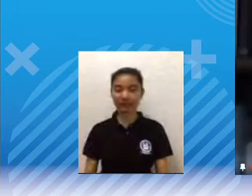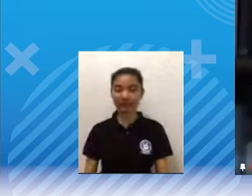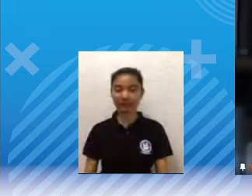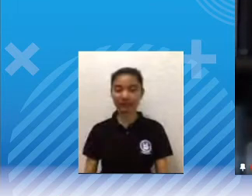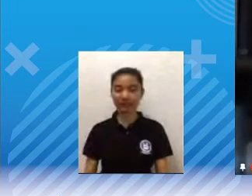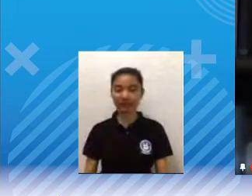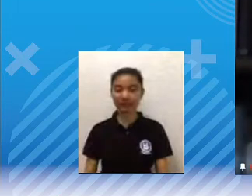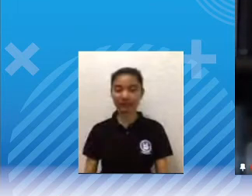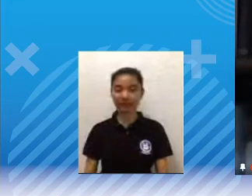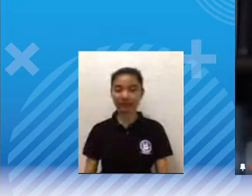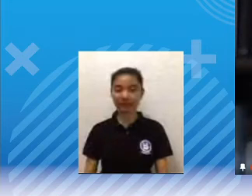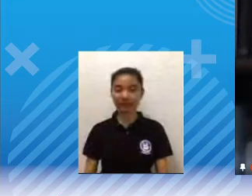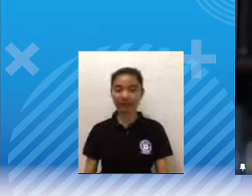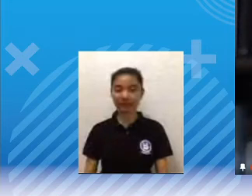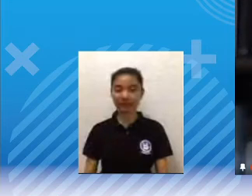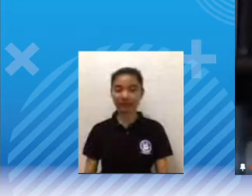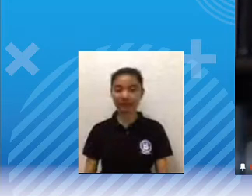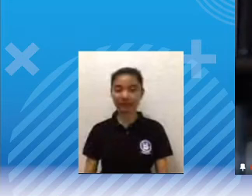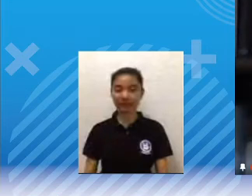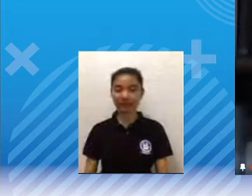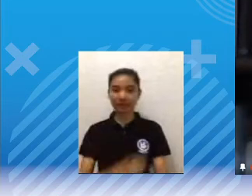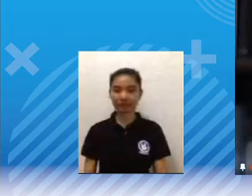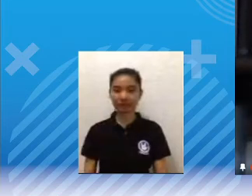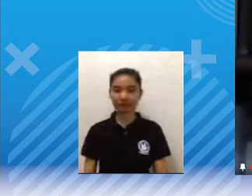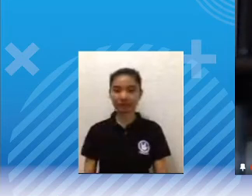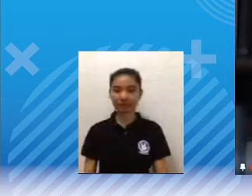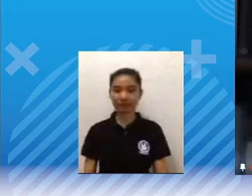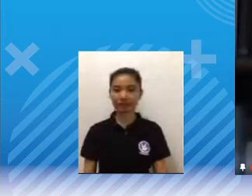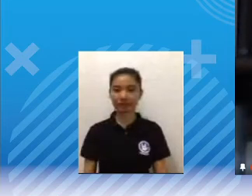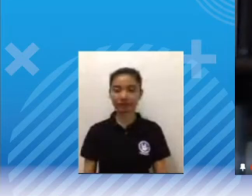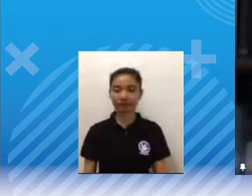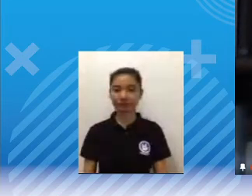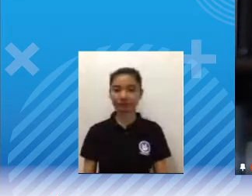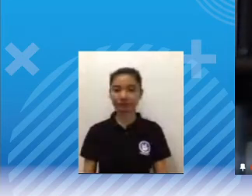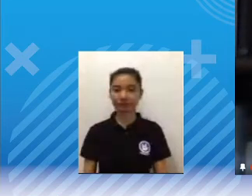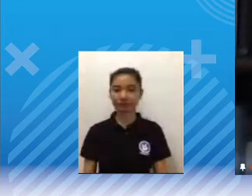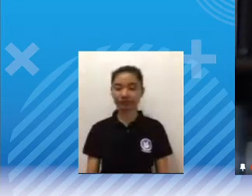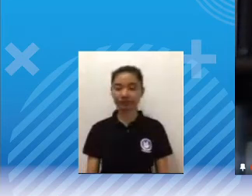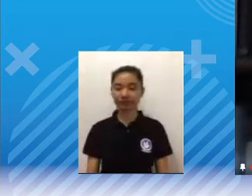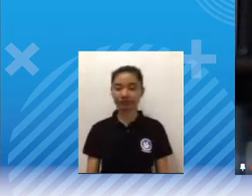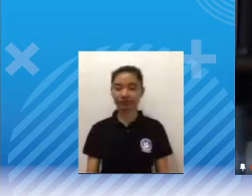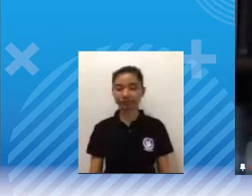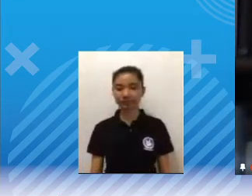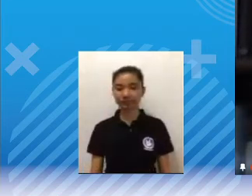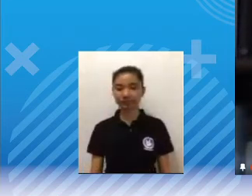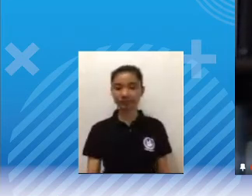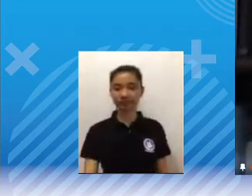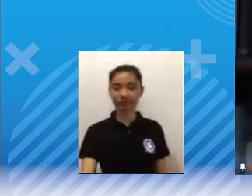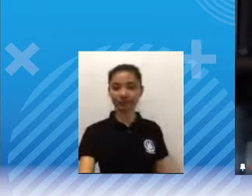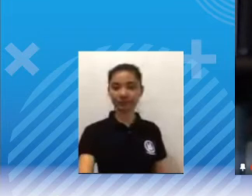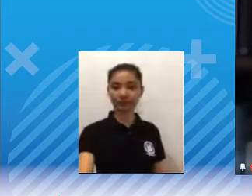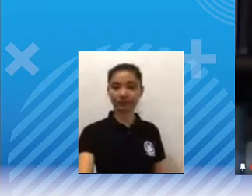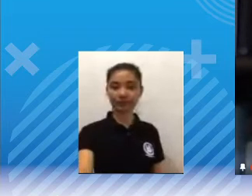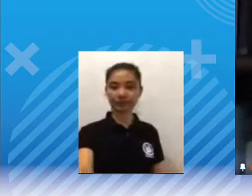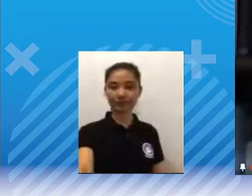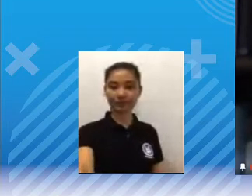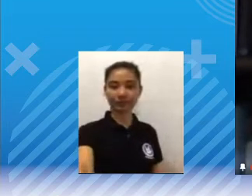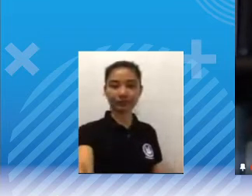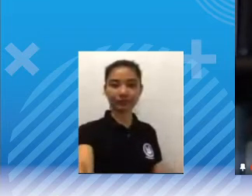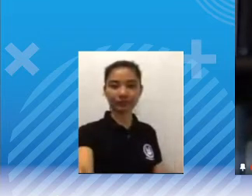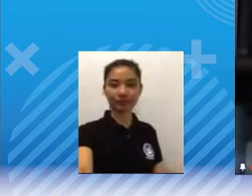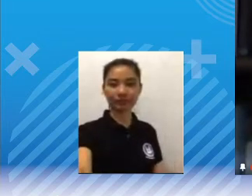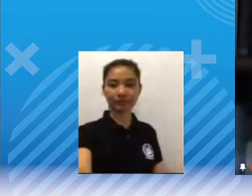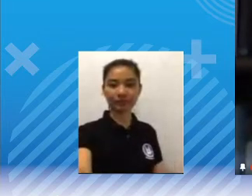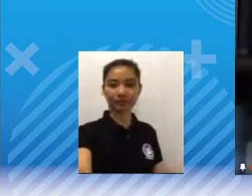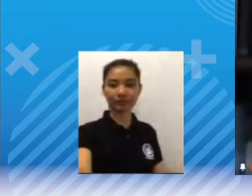this morning. I learned a lot from you. And so I would like to share one of the biggest